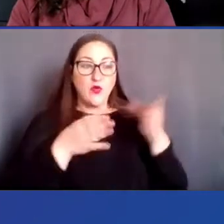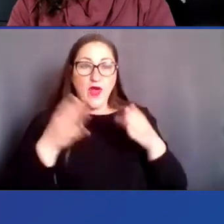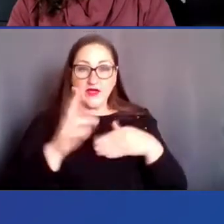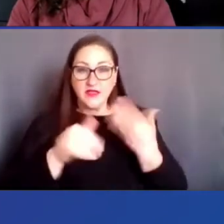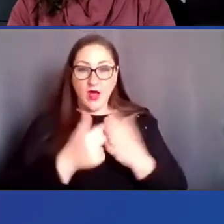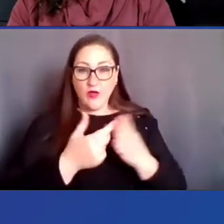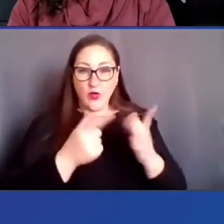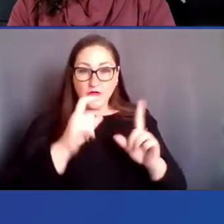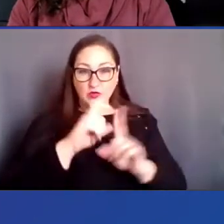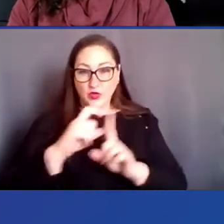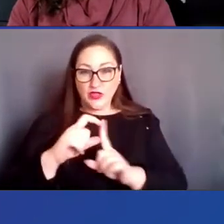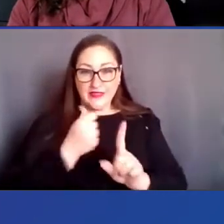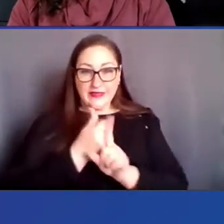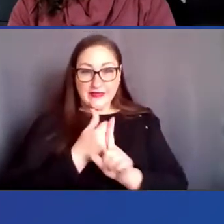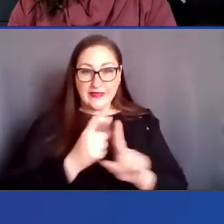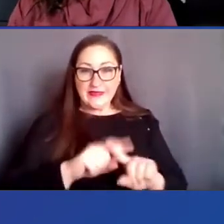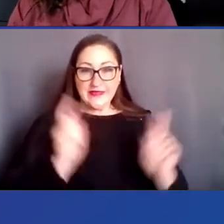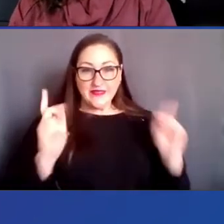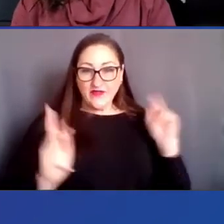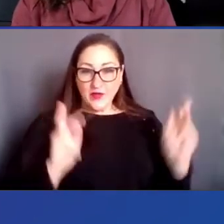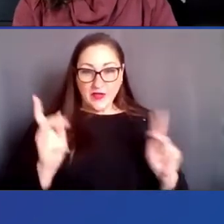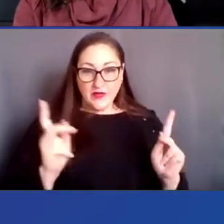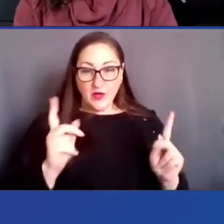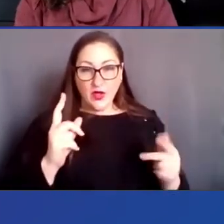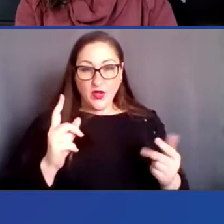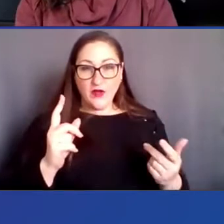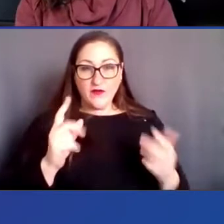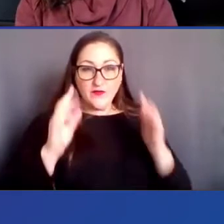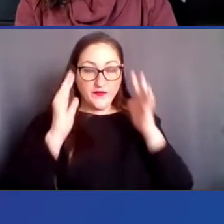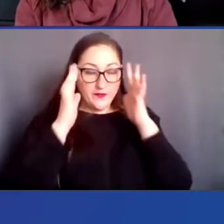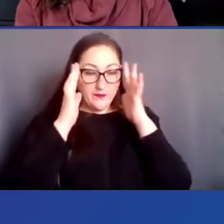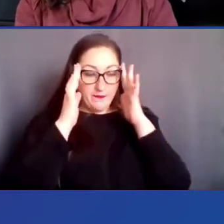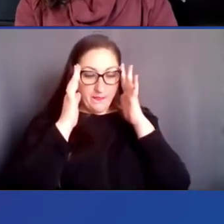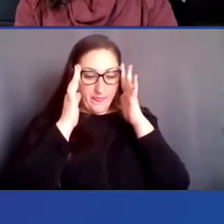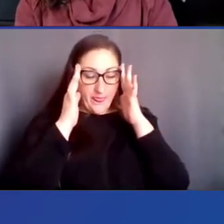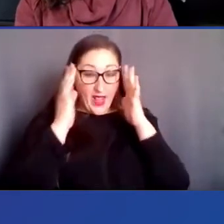different folks. And so I'm wondering, for each of you, what is the